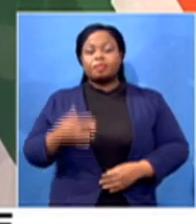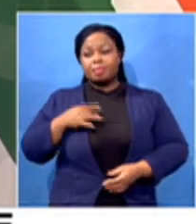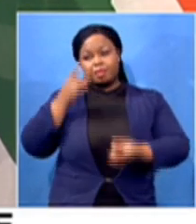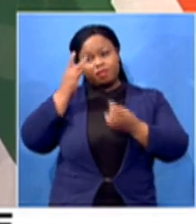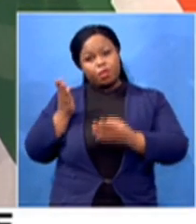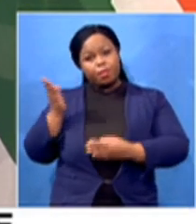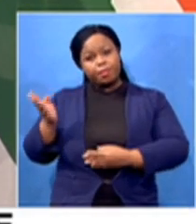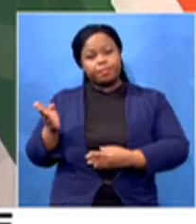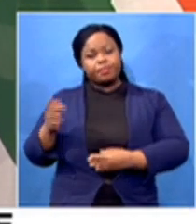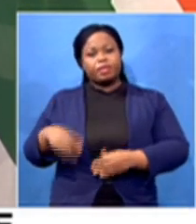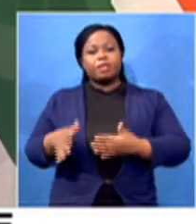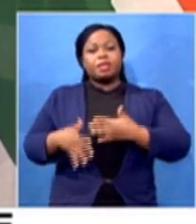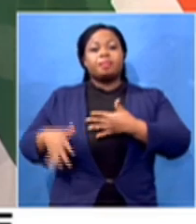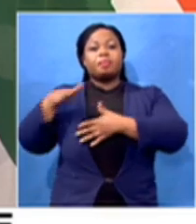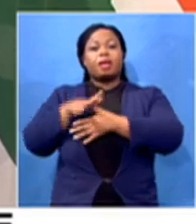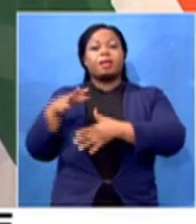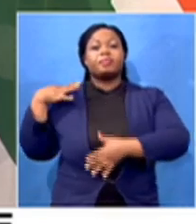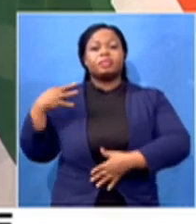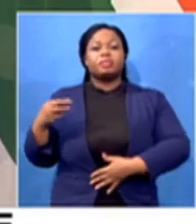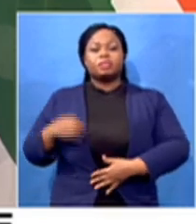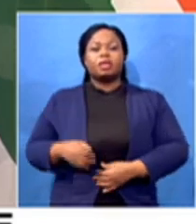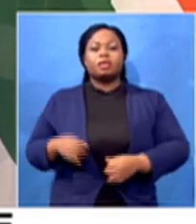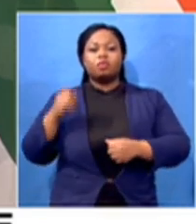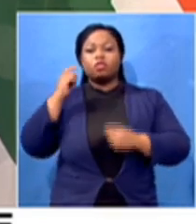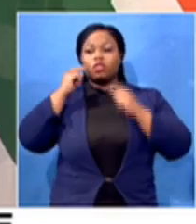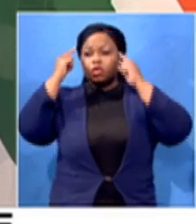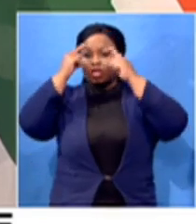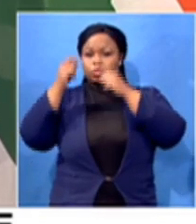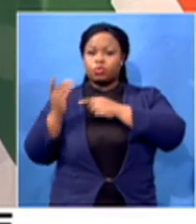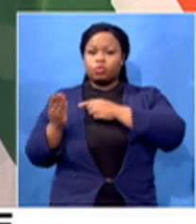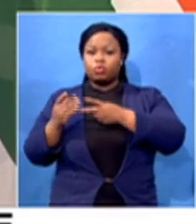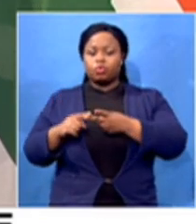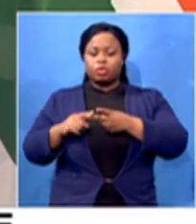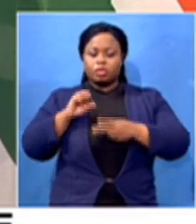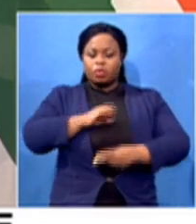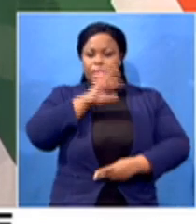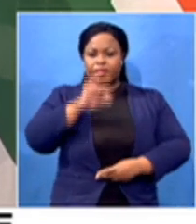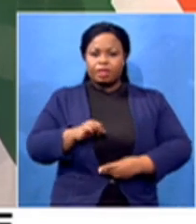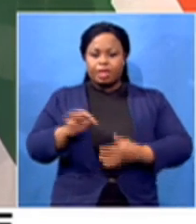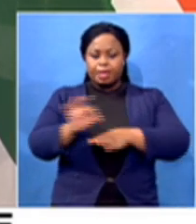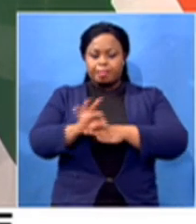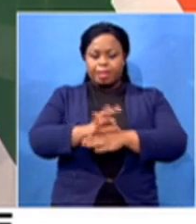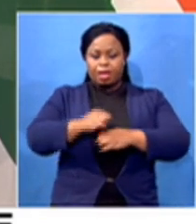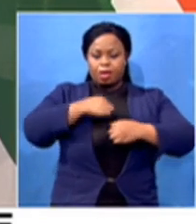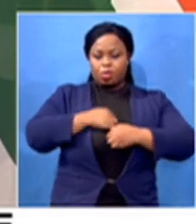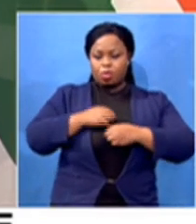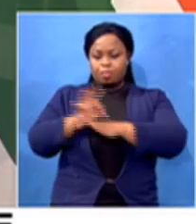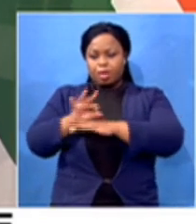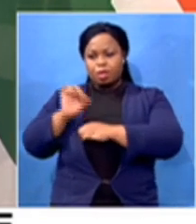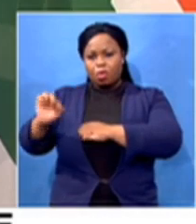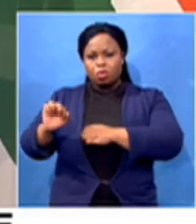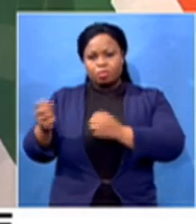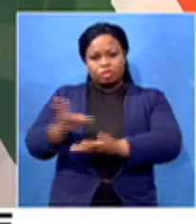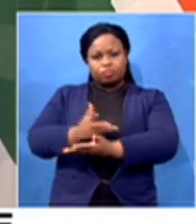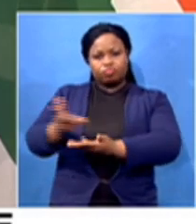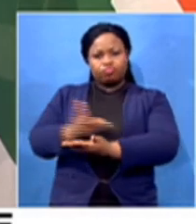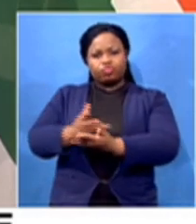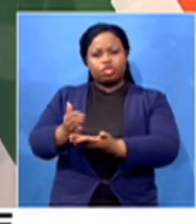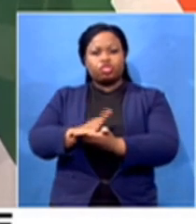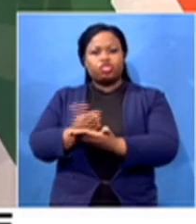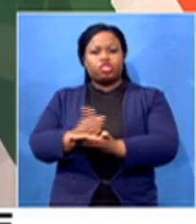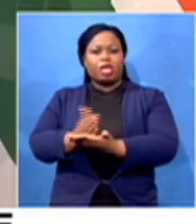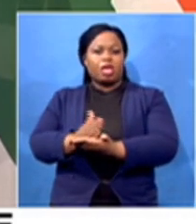as Lesotho does so, we need to share our plans. But what we'll need to underpin that planning process